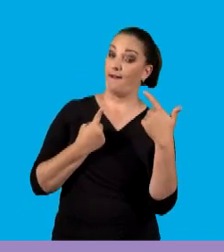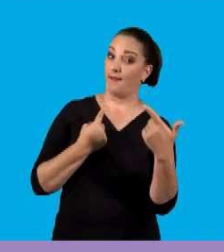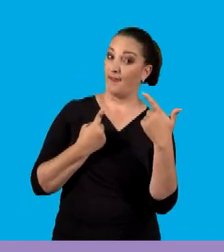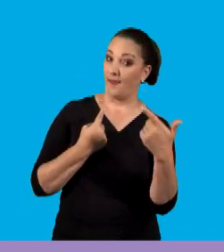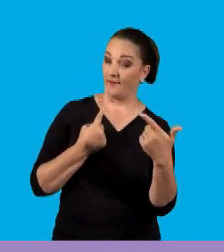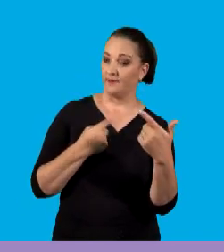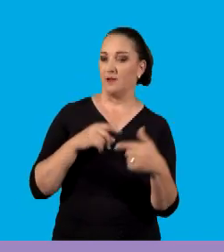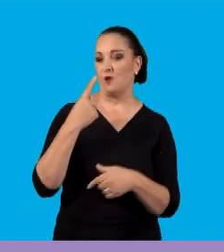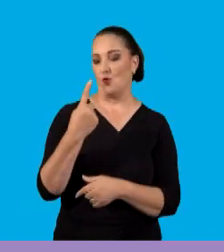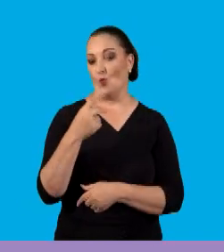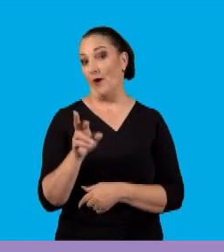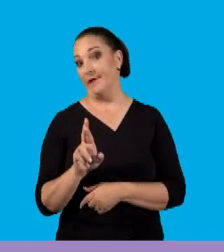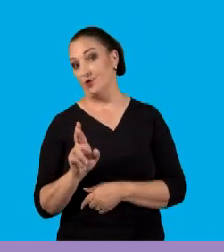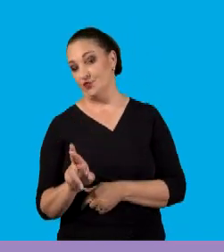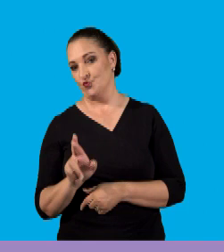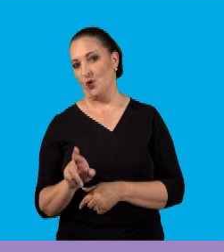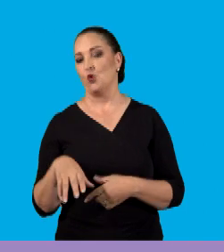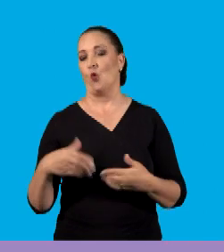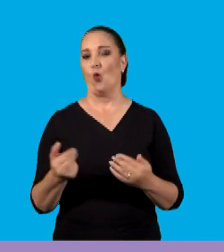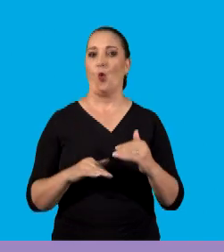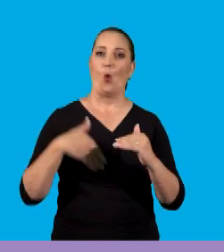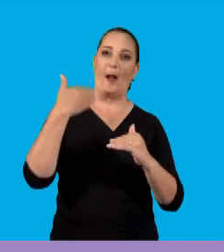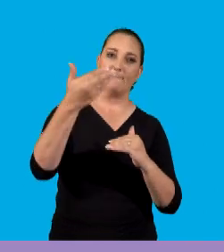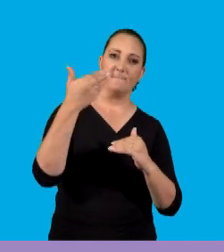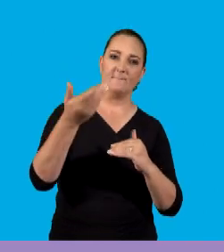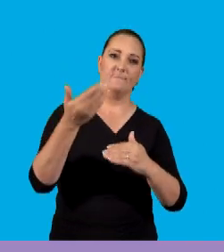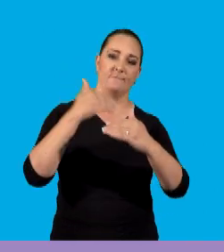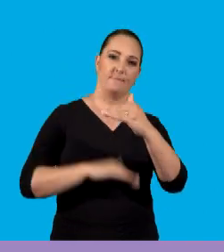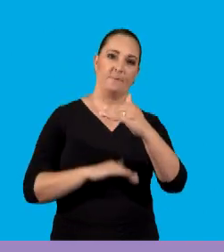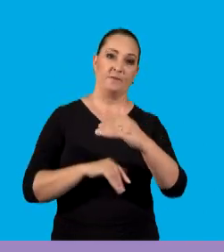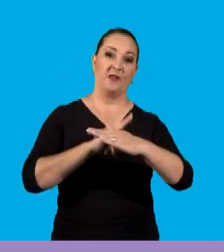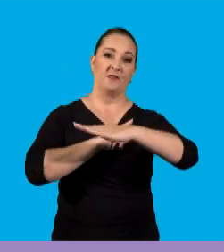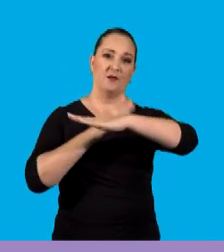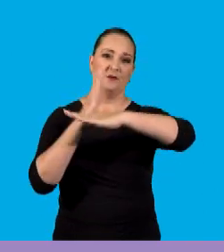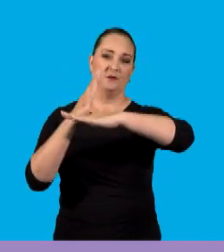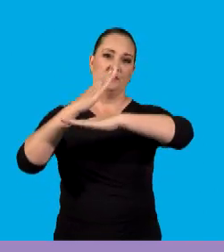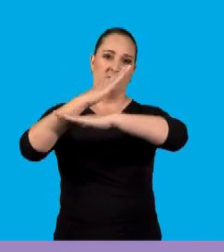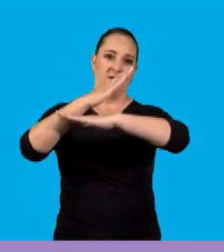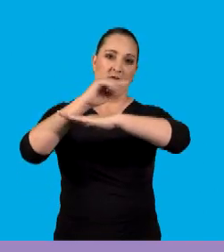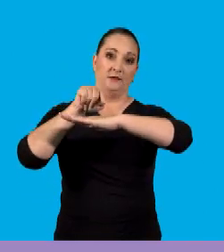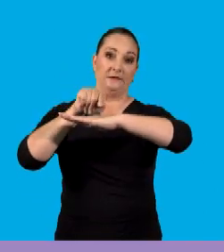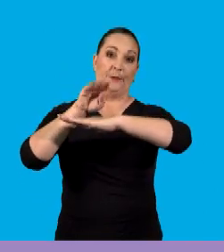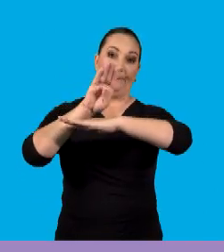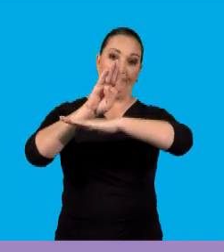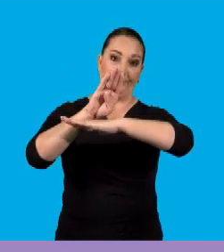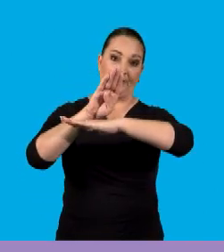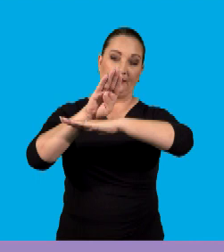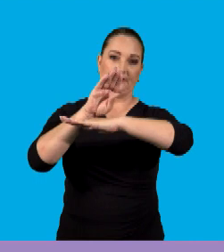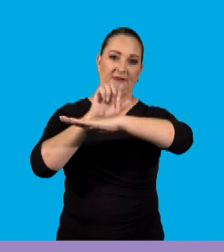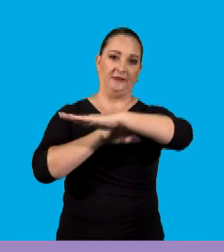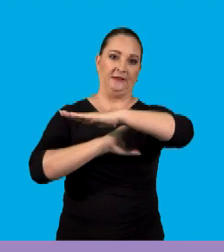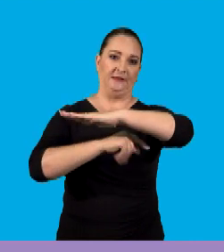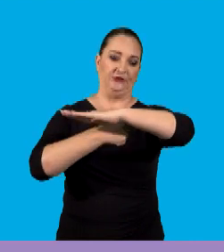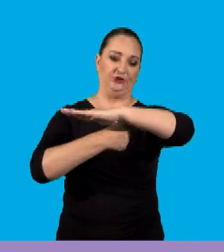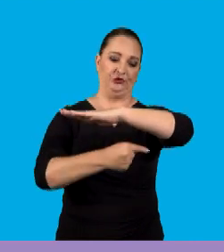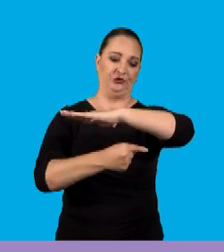the right, above or below the transversal. So in this case, we are speaking of that angle B, which is above the transversal,